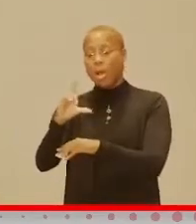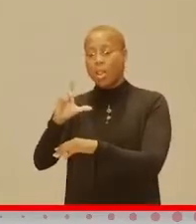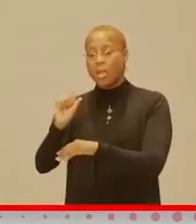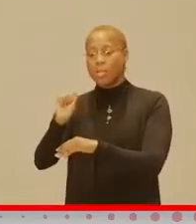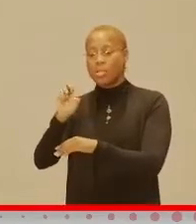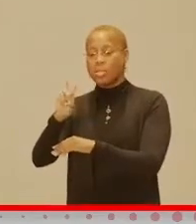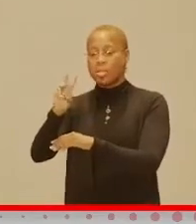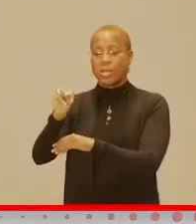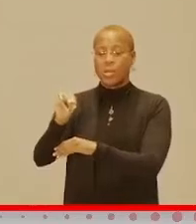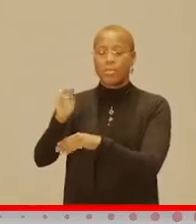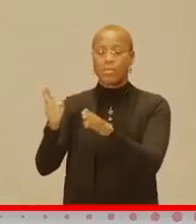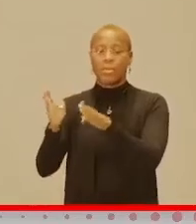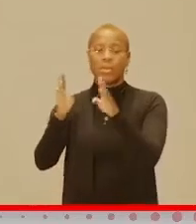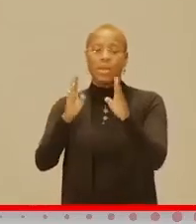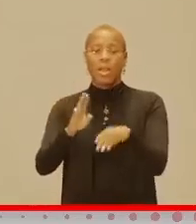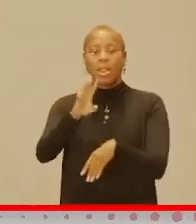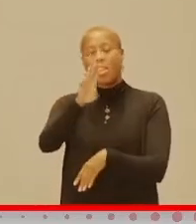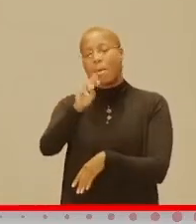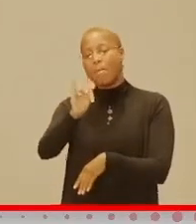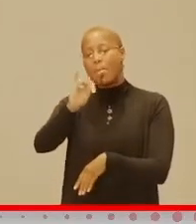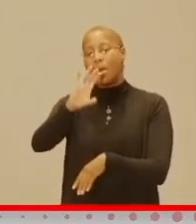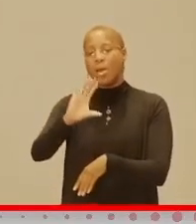The Michelangelo's David.